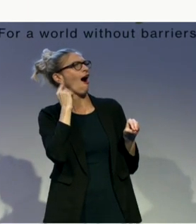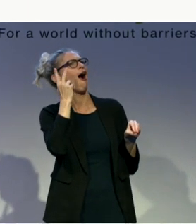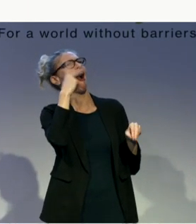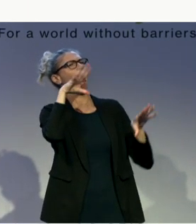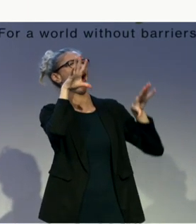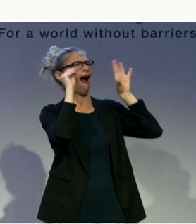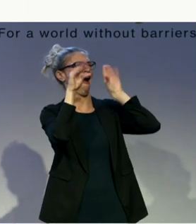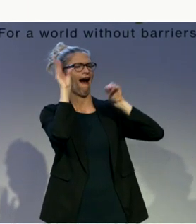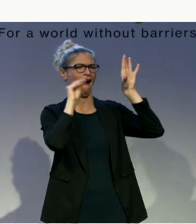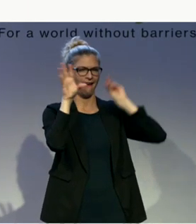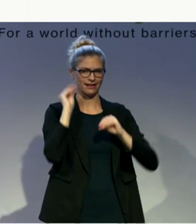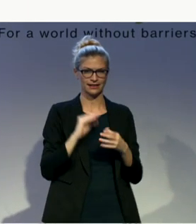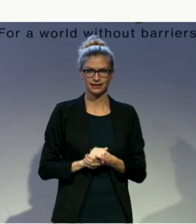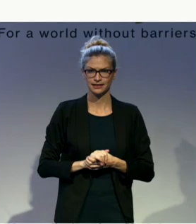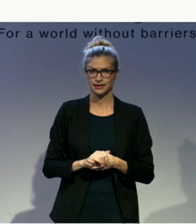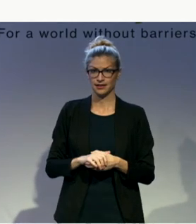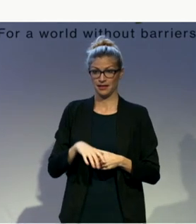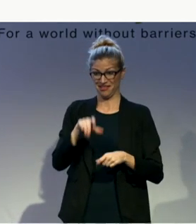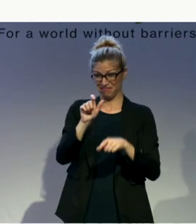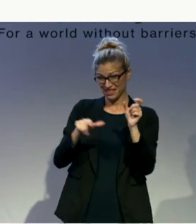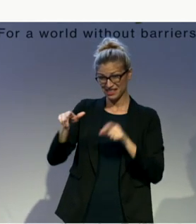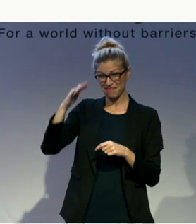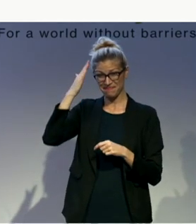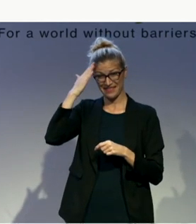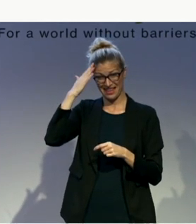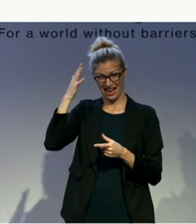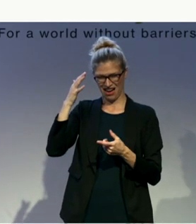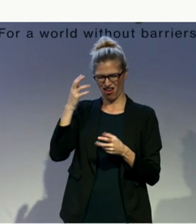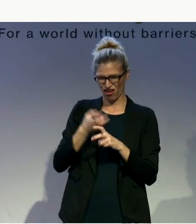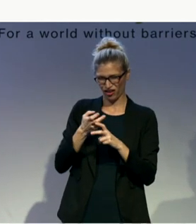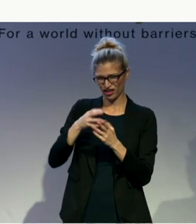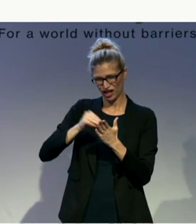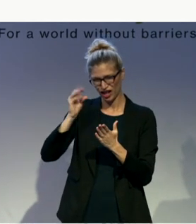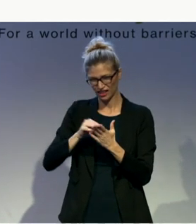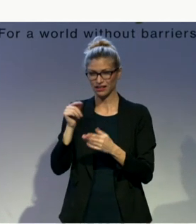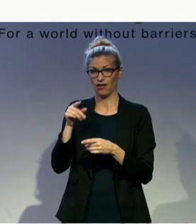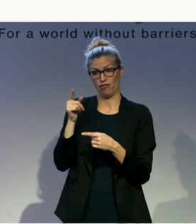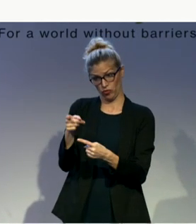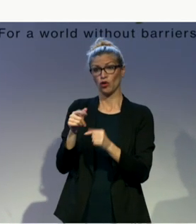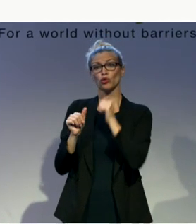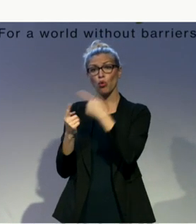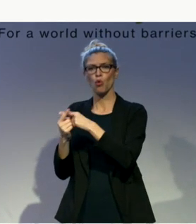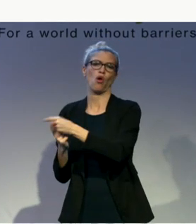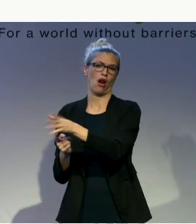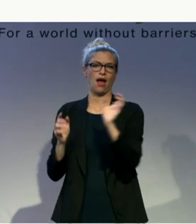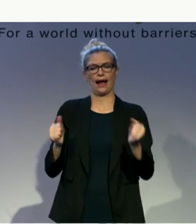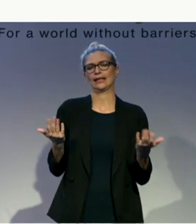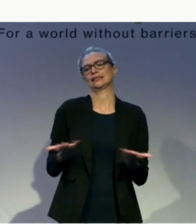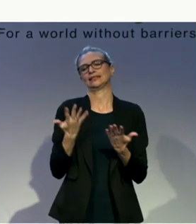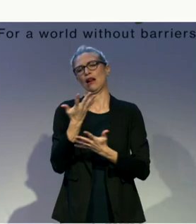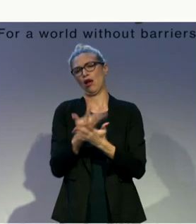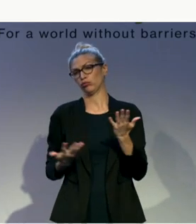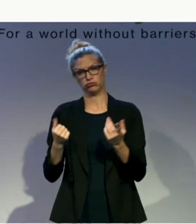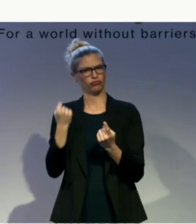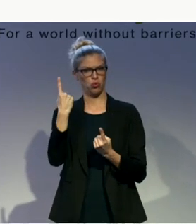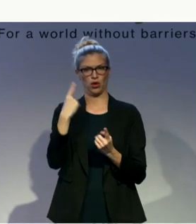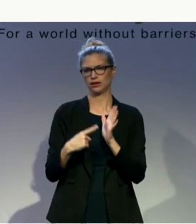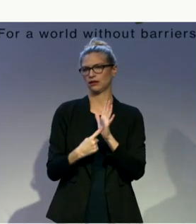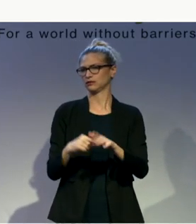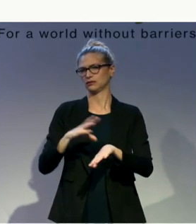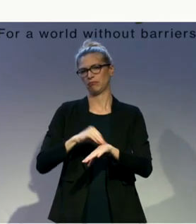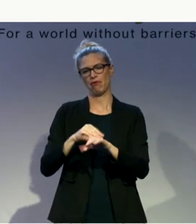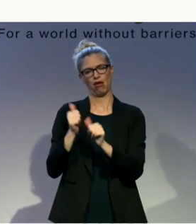disabilities to have this easier to understand language. So that was one good example from Sweden.